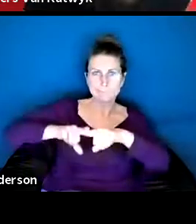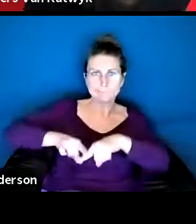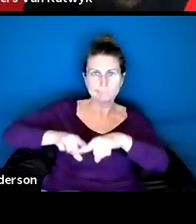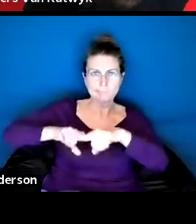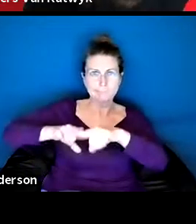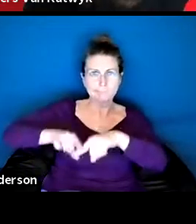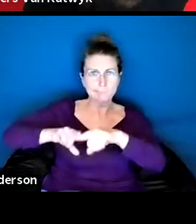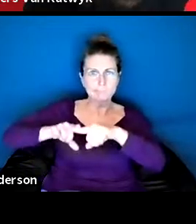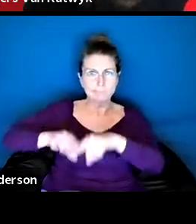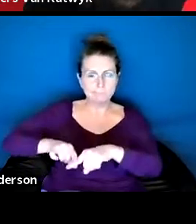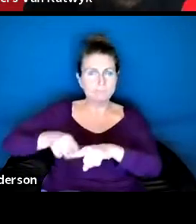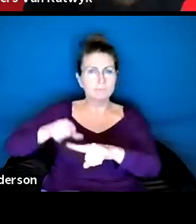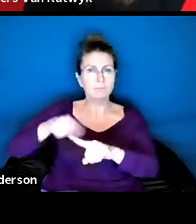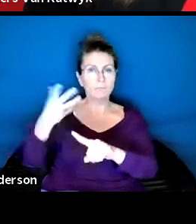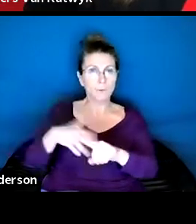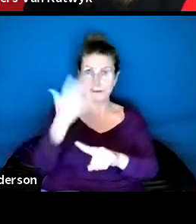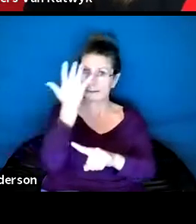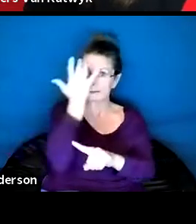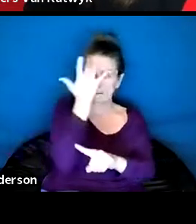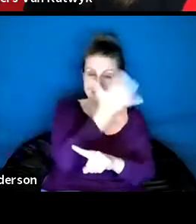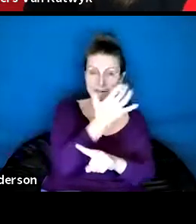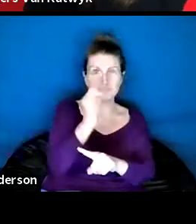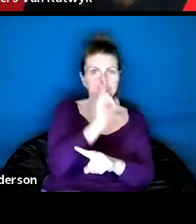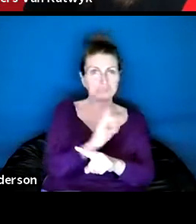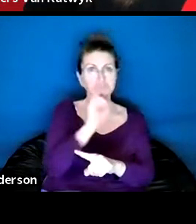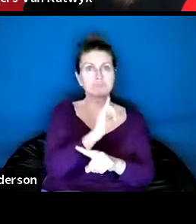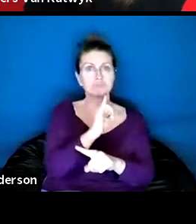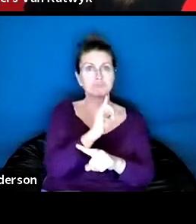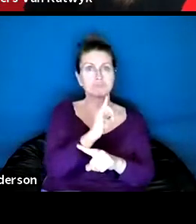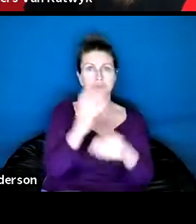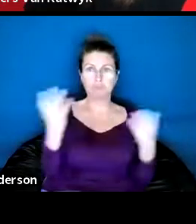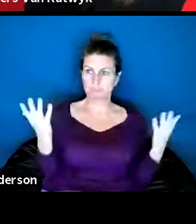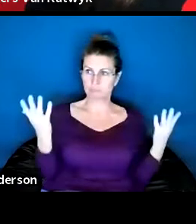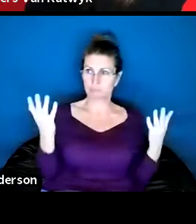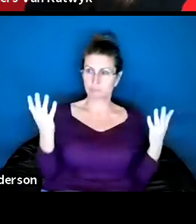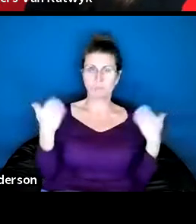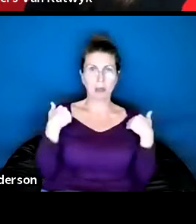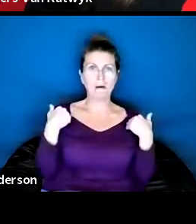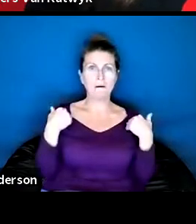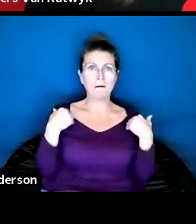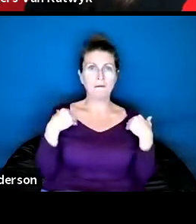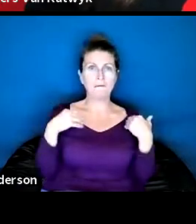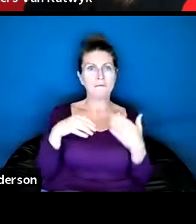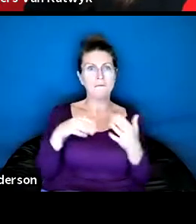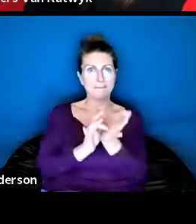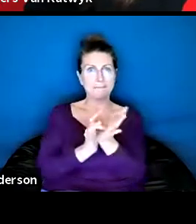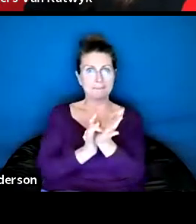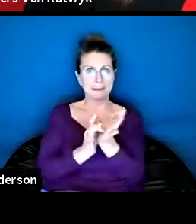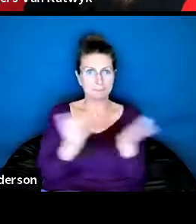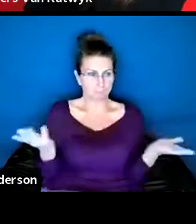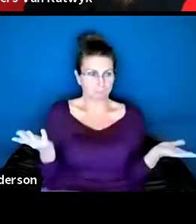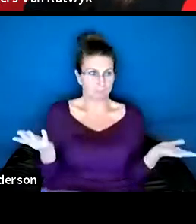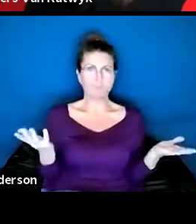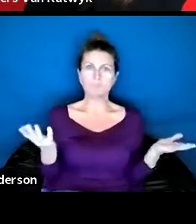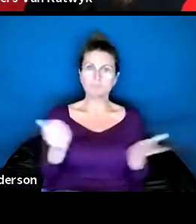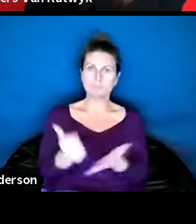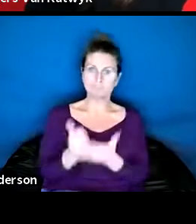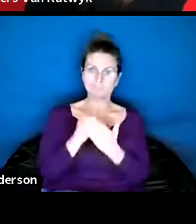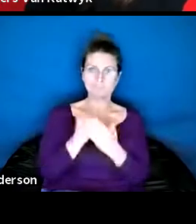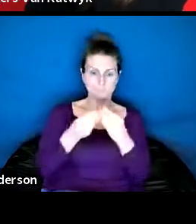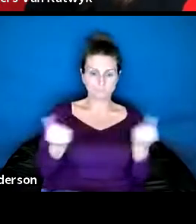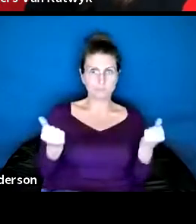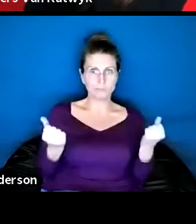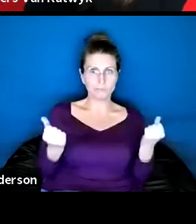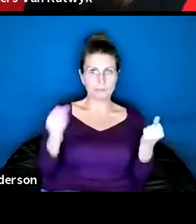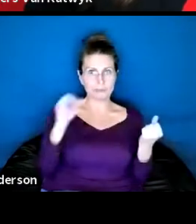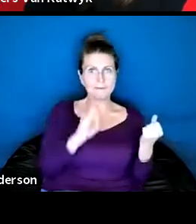that when we get sick, when we have an infection, there will be antimicrobials available to us to help fight those